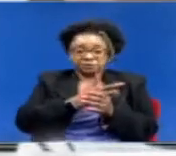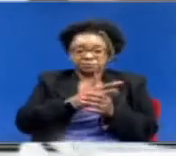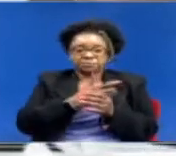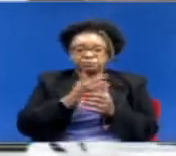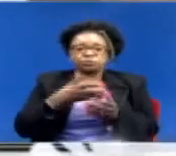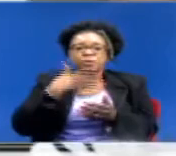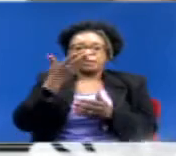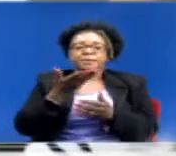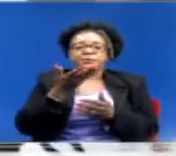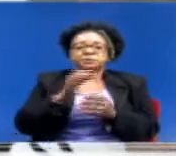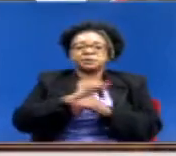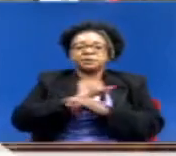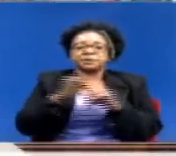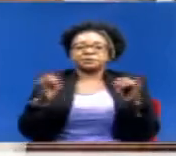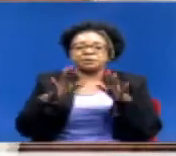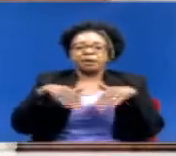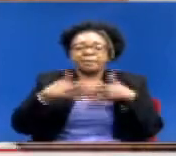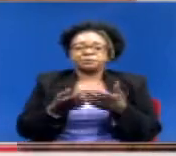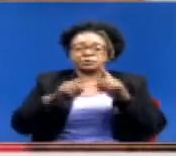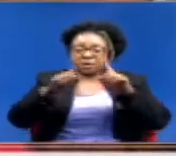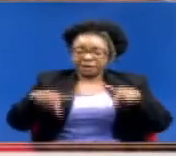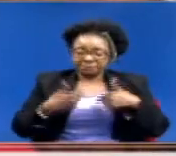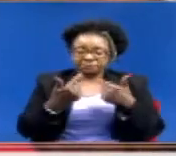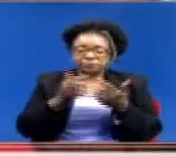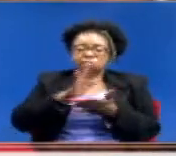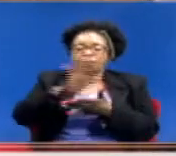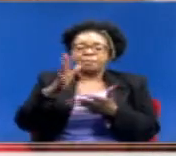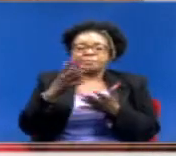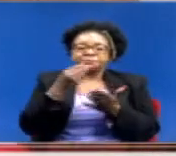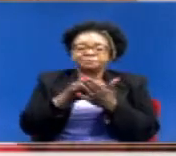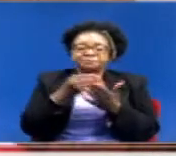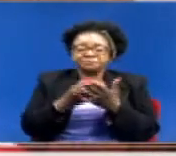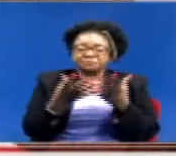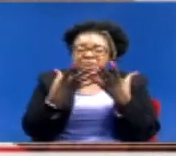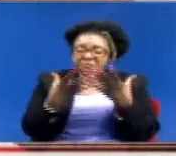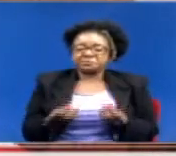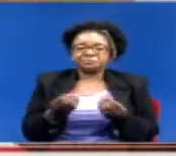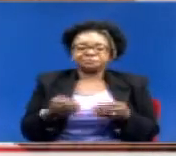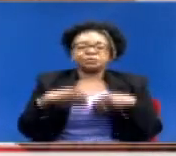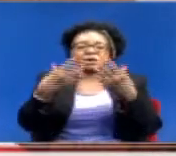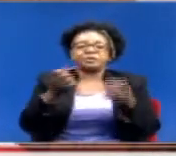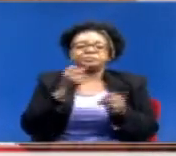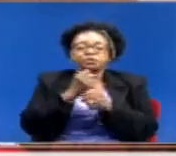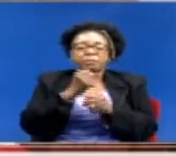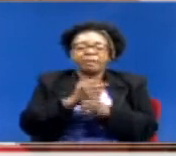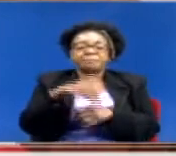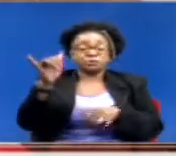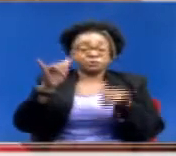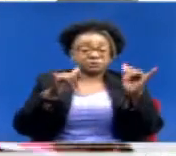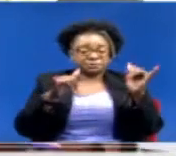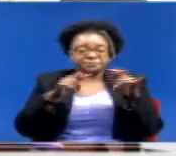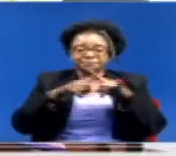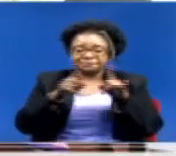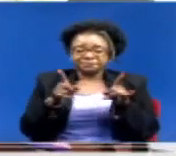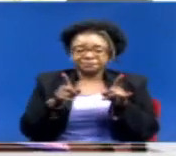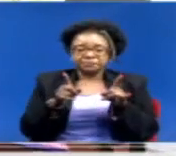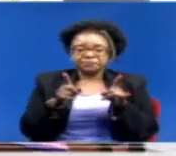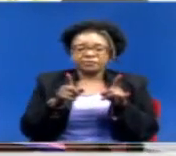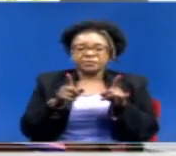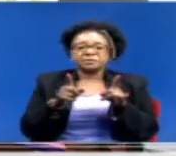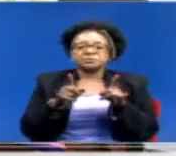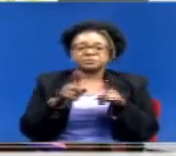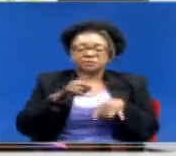air over claims of defrauding job seekers' money on pretense of offering them jobs abroad. However, in a dramatic turn of